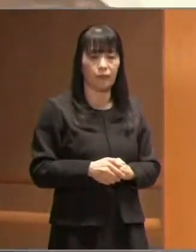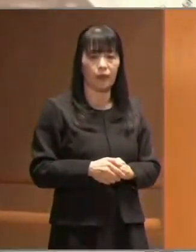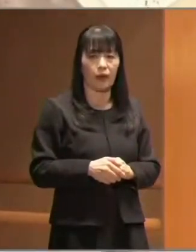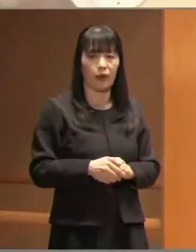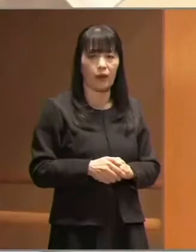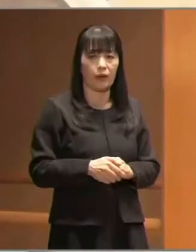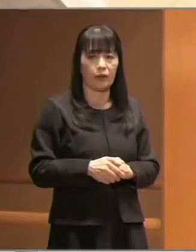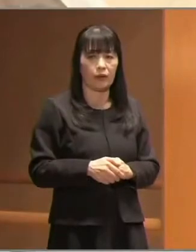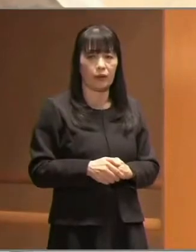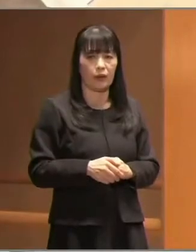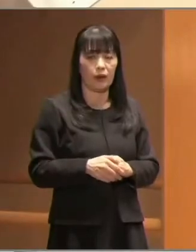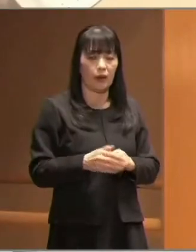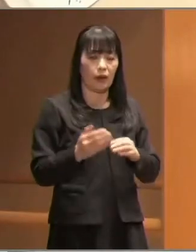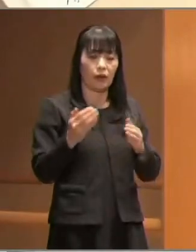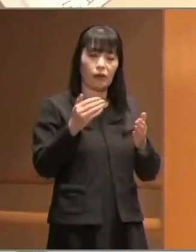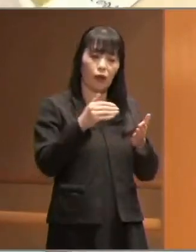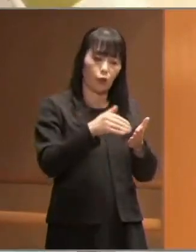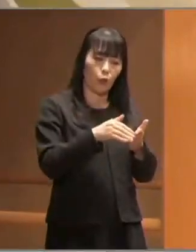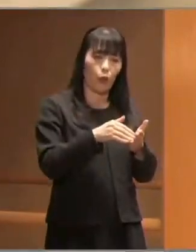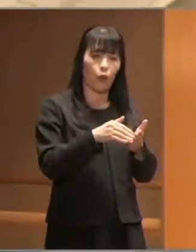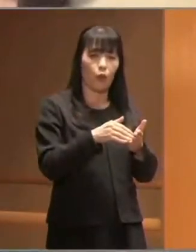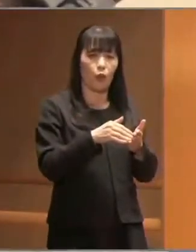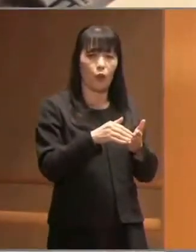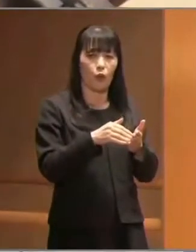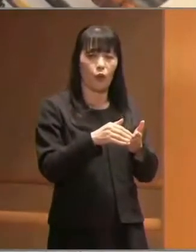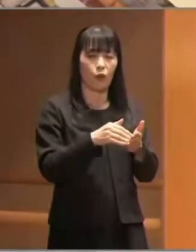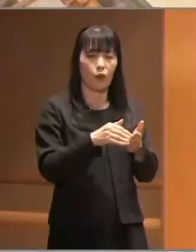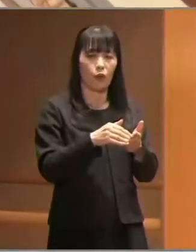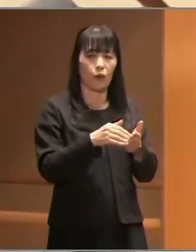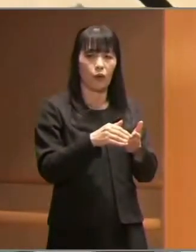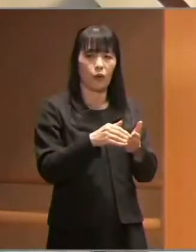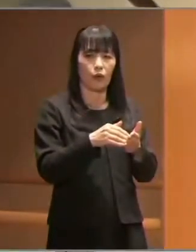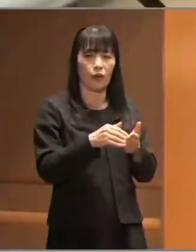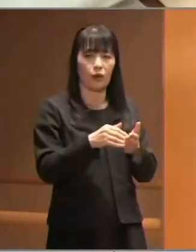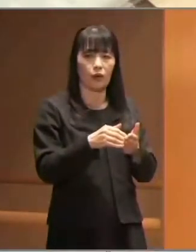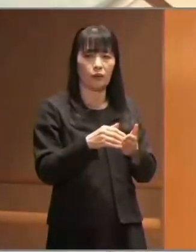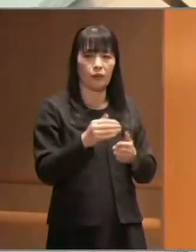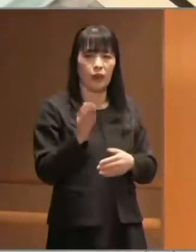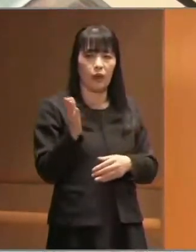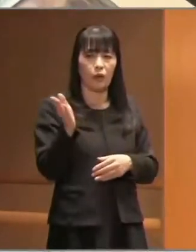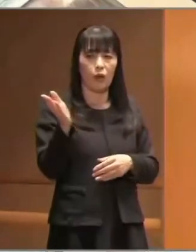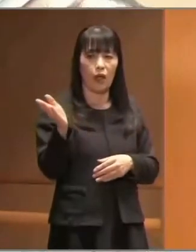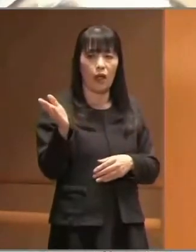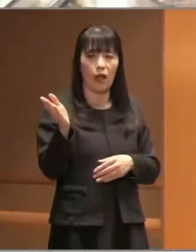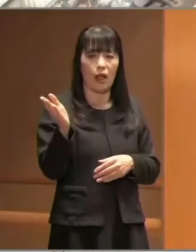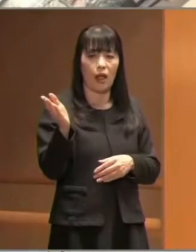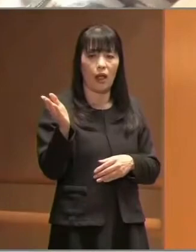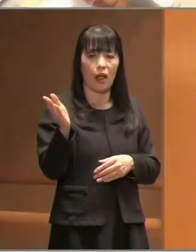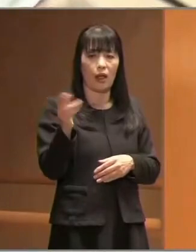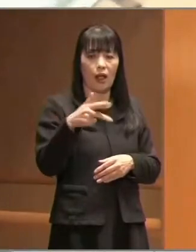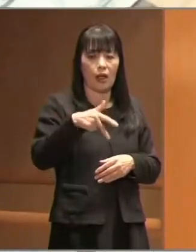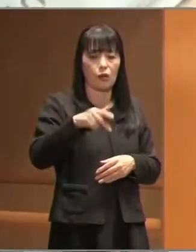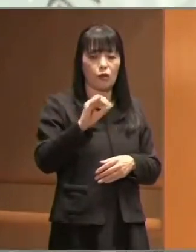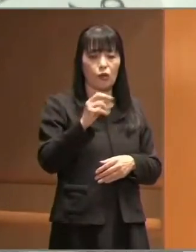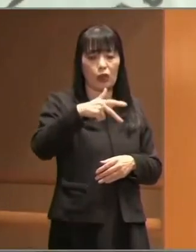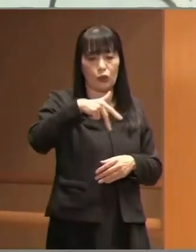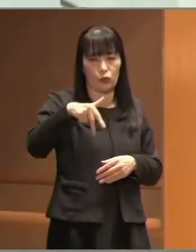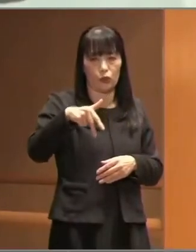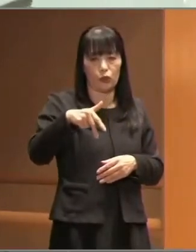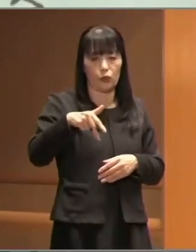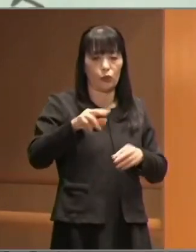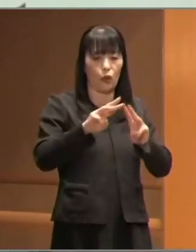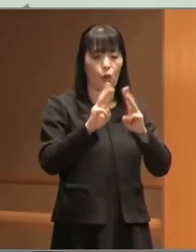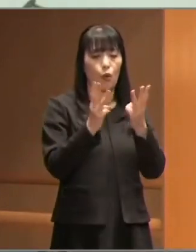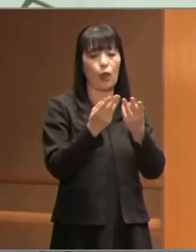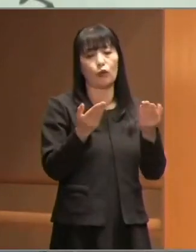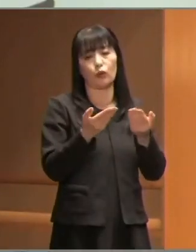And I think I've been able to cover many things. And I just wanted to show you some workshop we carried